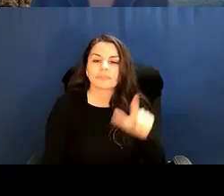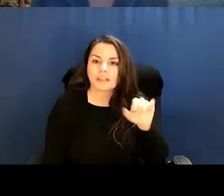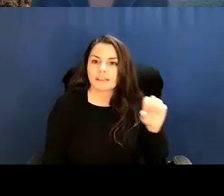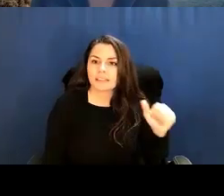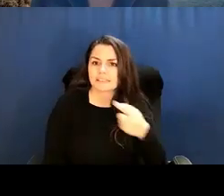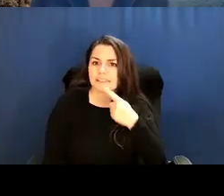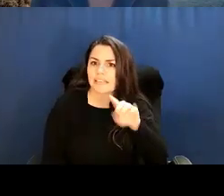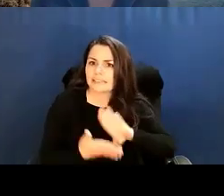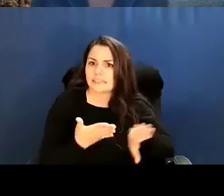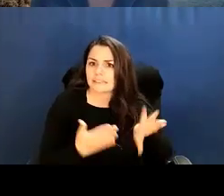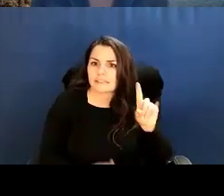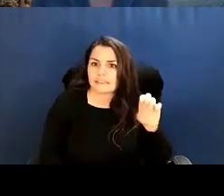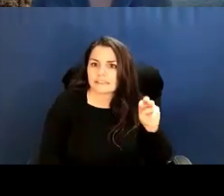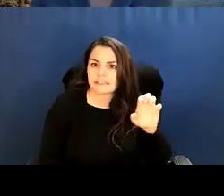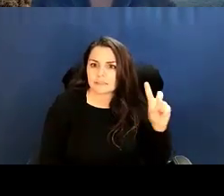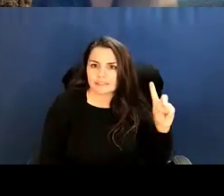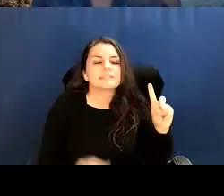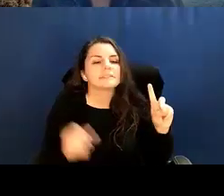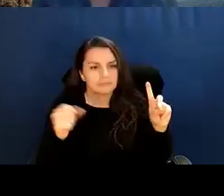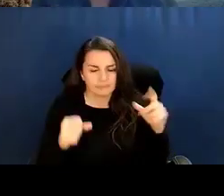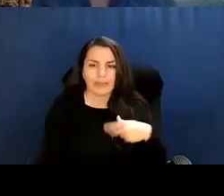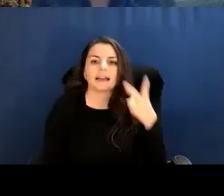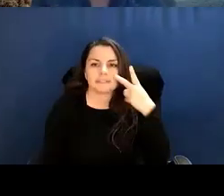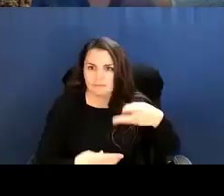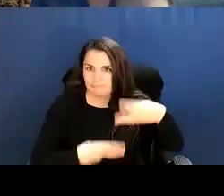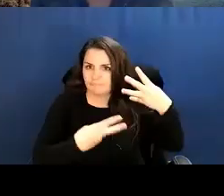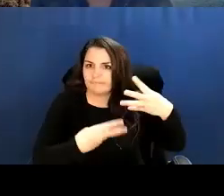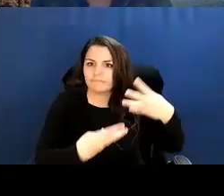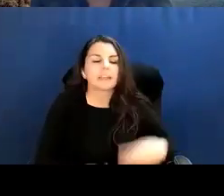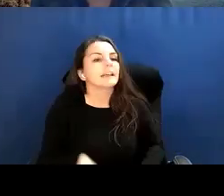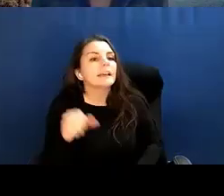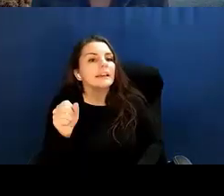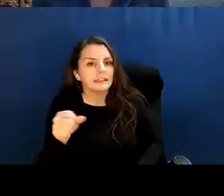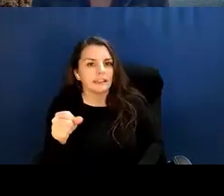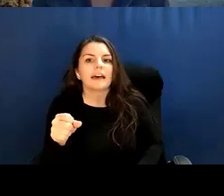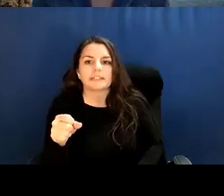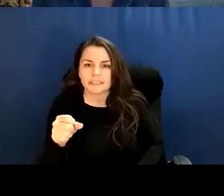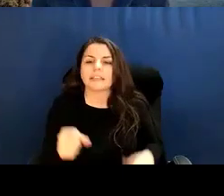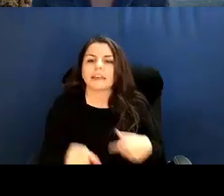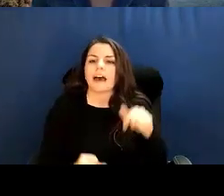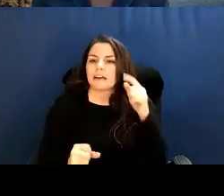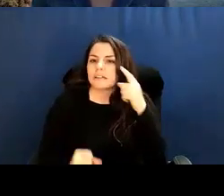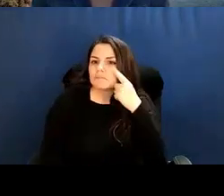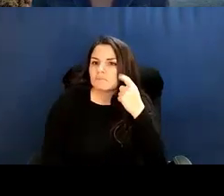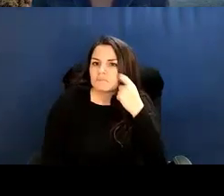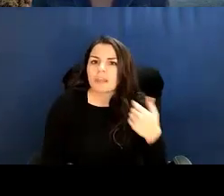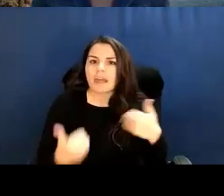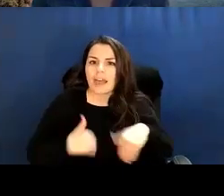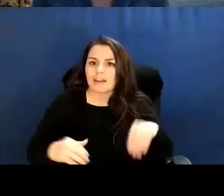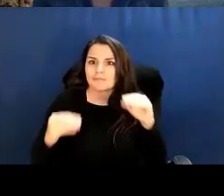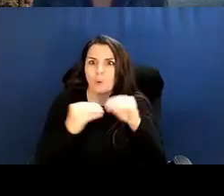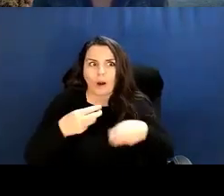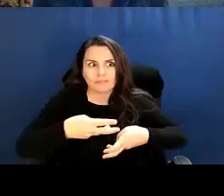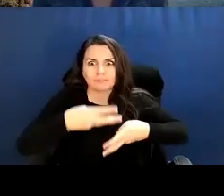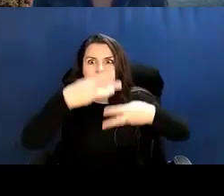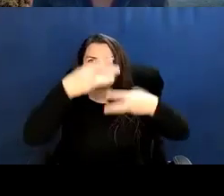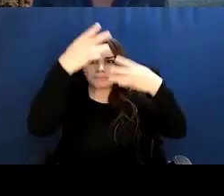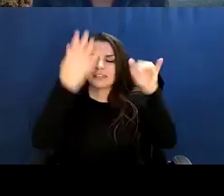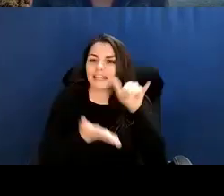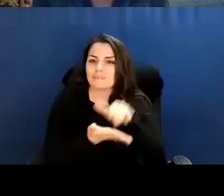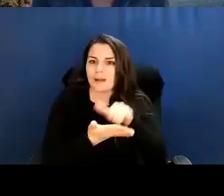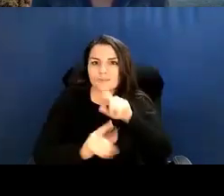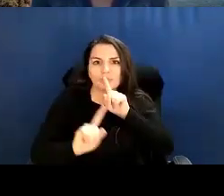our IC individual booth or ask the training officer booth if you have additional questions. And I think we're going